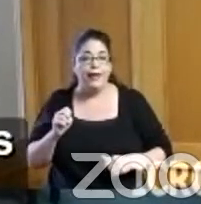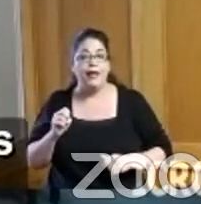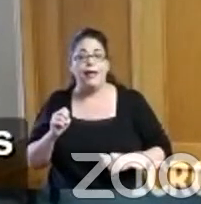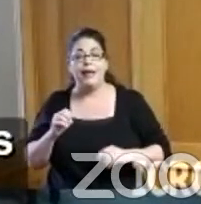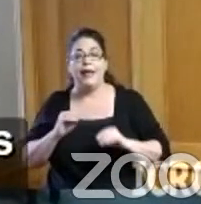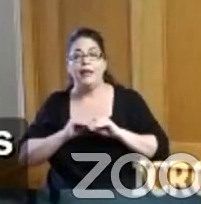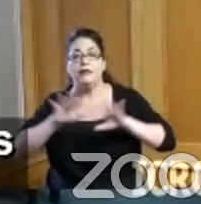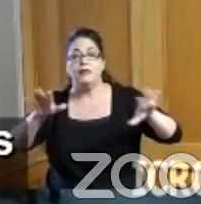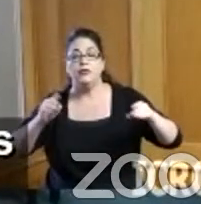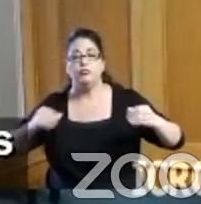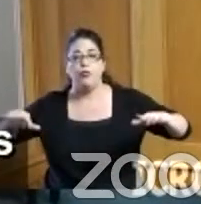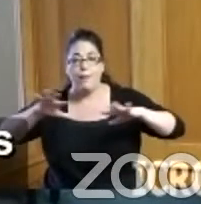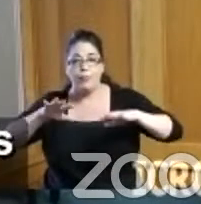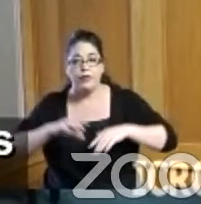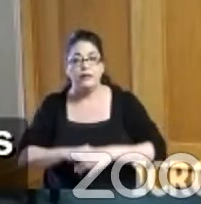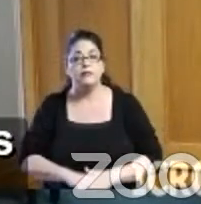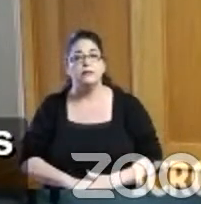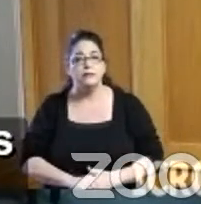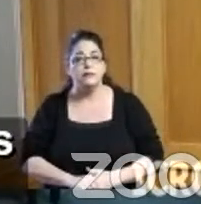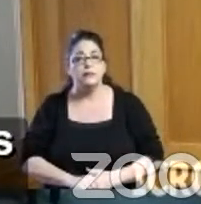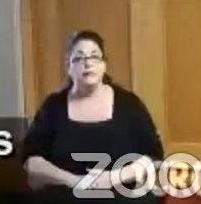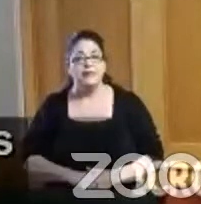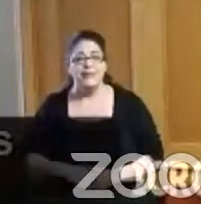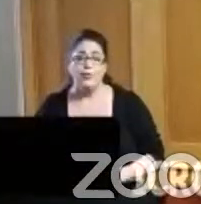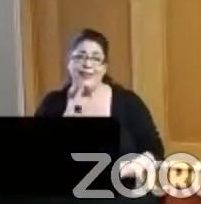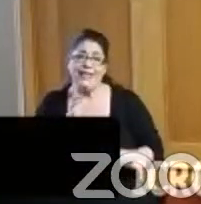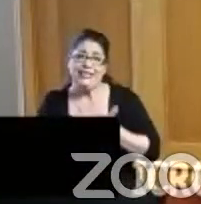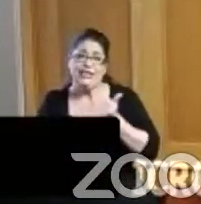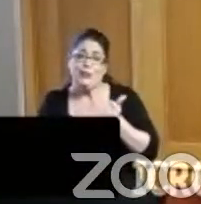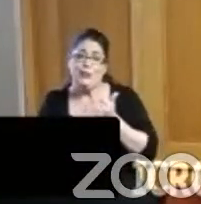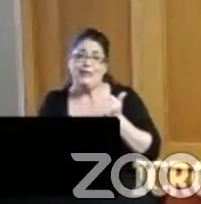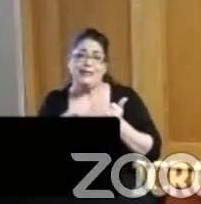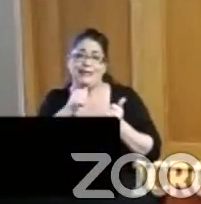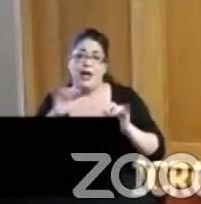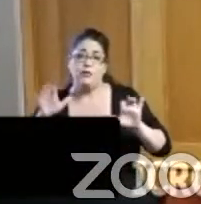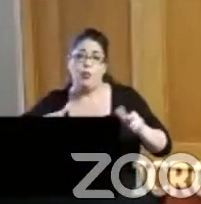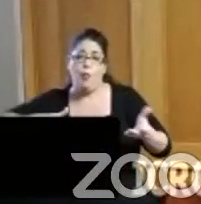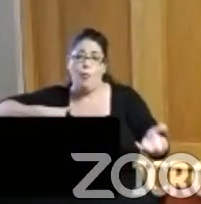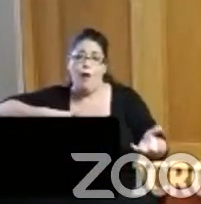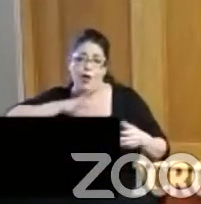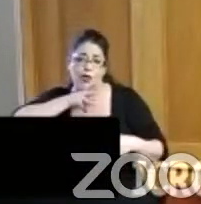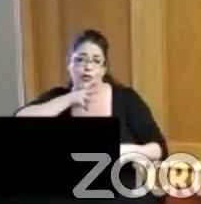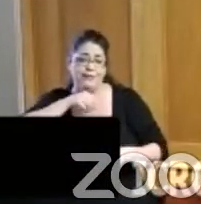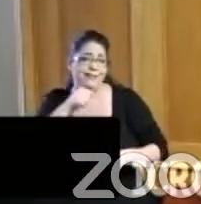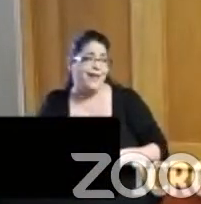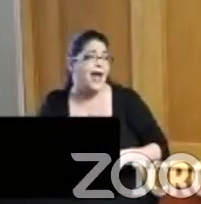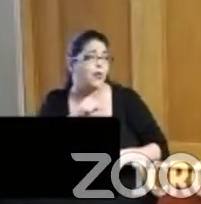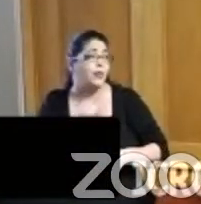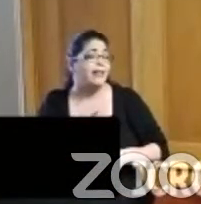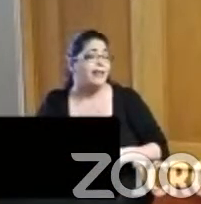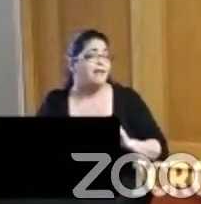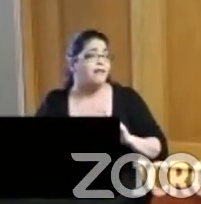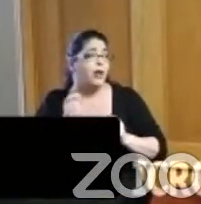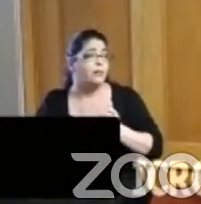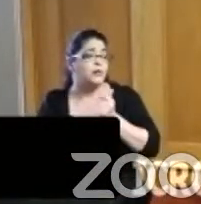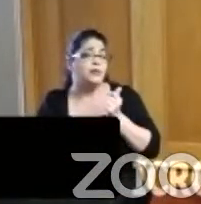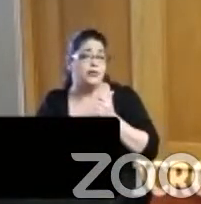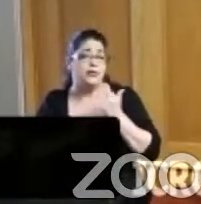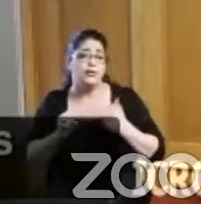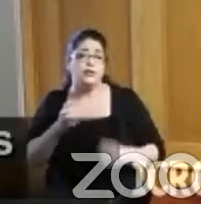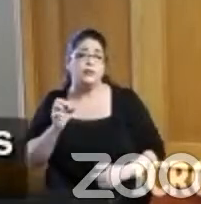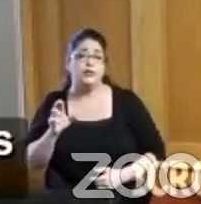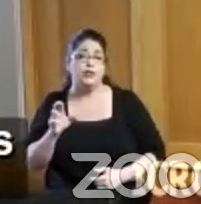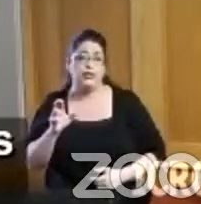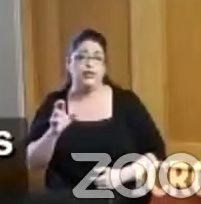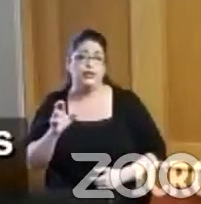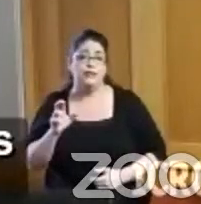people's properties, and it was sewage. It wasn't stormwater, from my recollection. And so that was